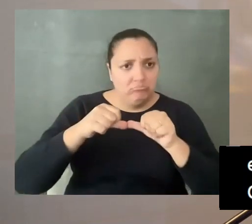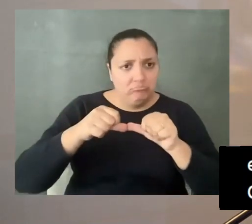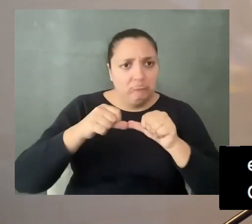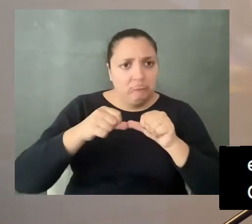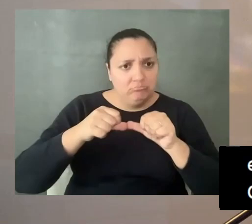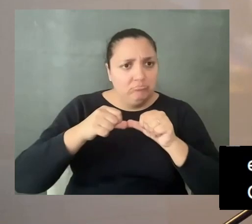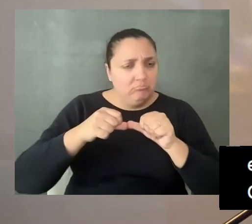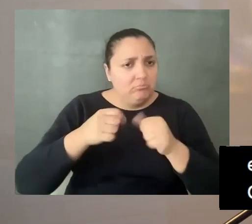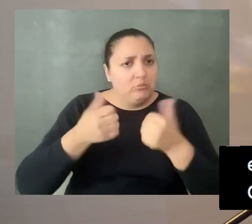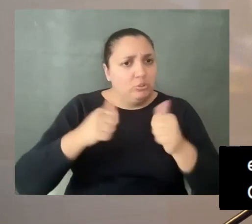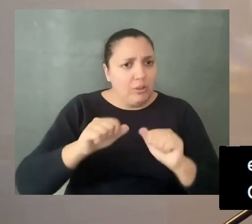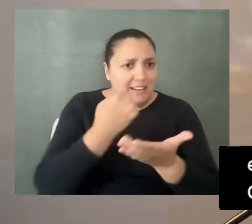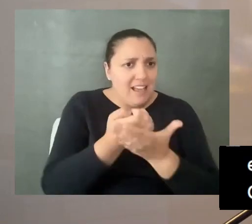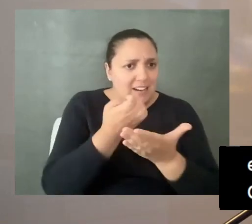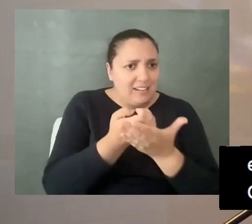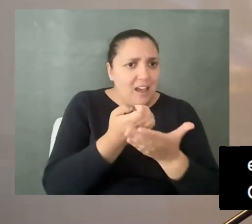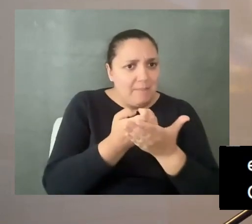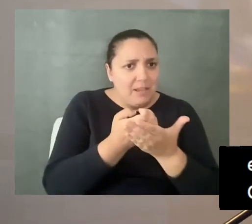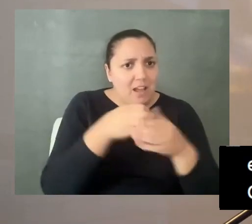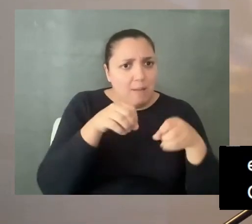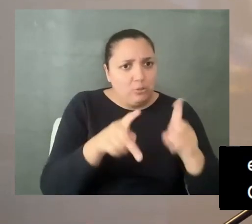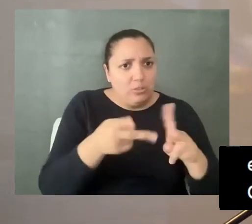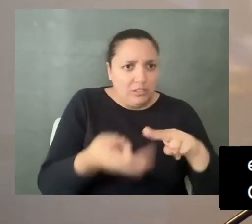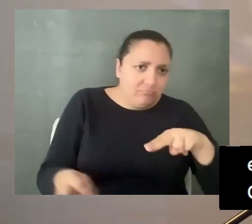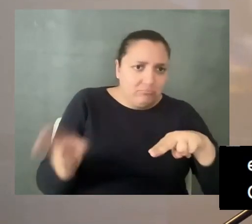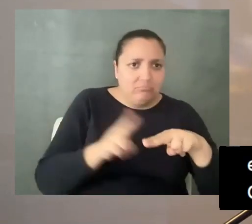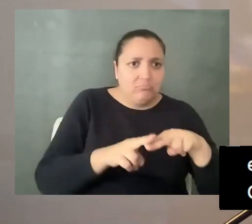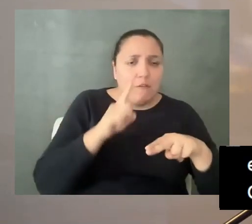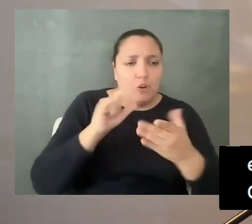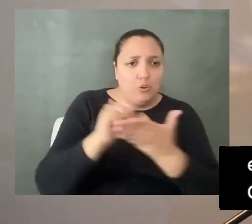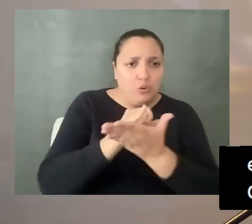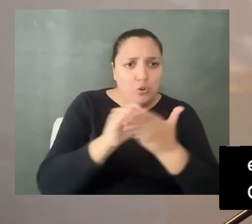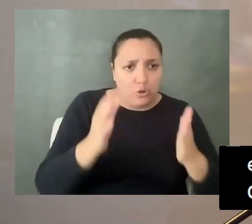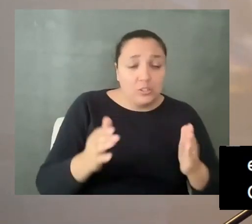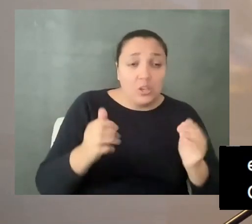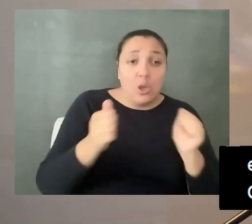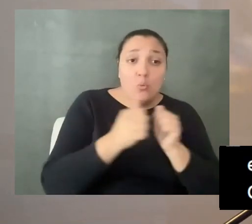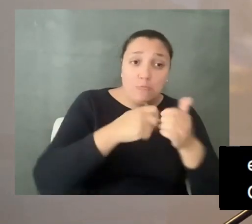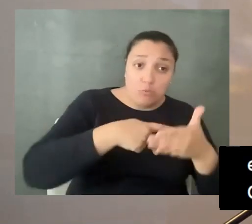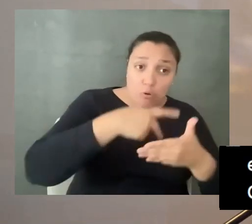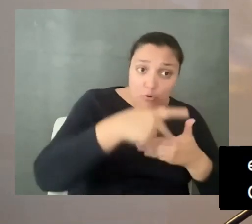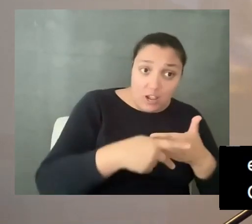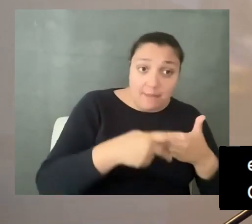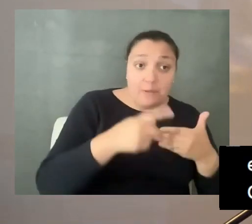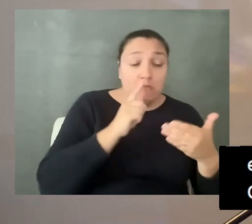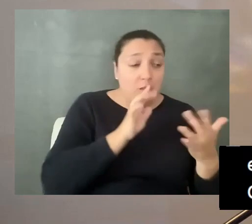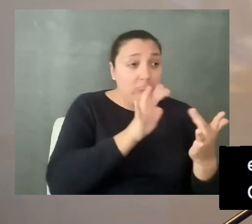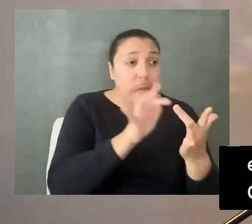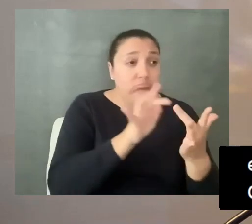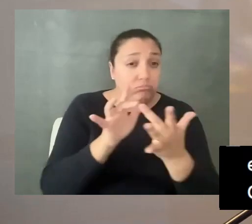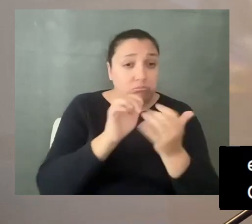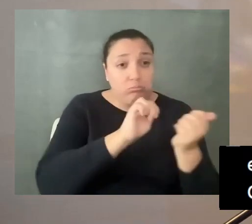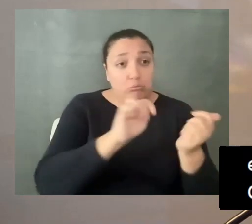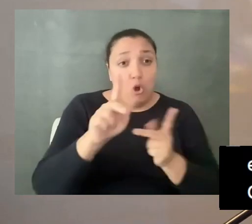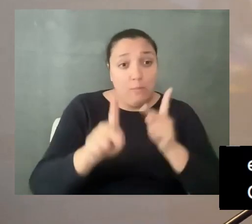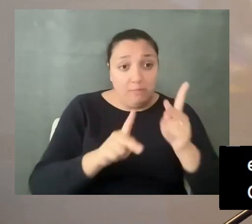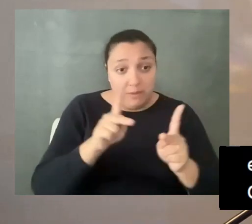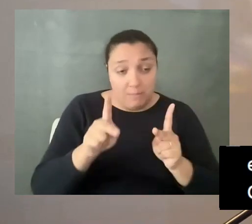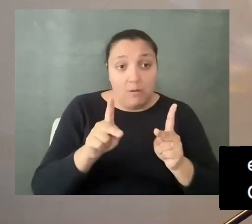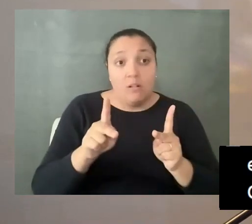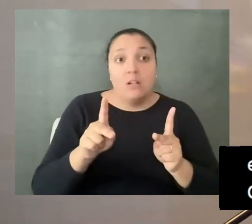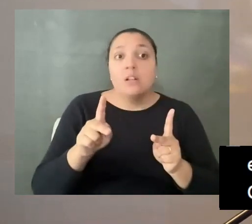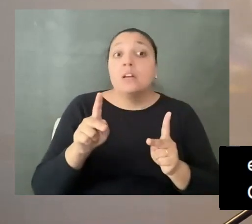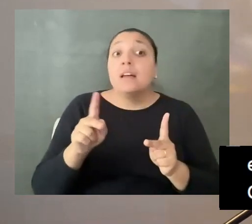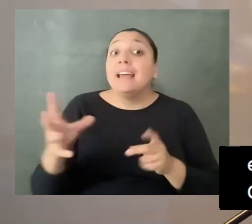economic opportunities for New Yorkers through programs and initiatives that touch every corner of our state, including the efforts of the ConnectALL office